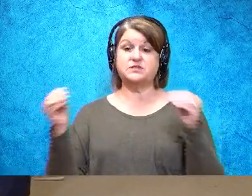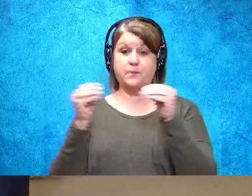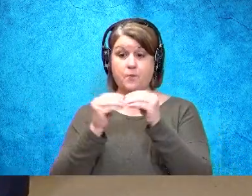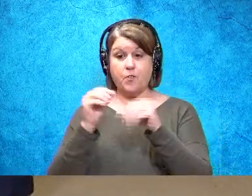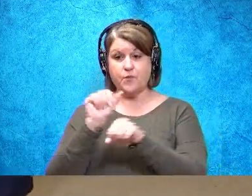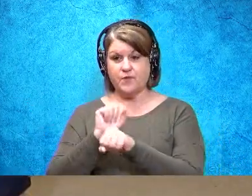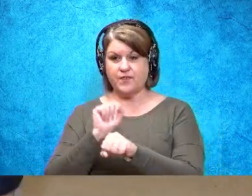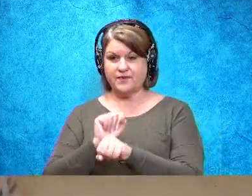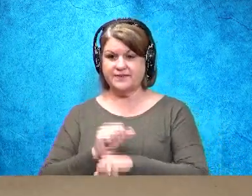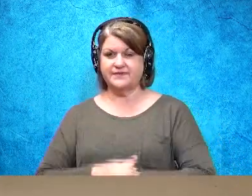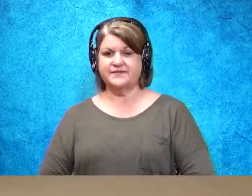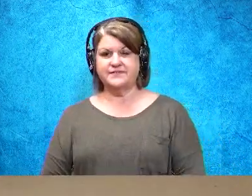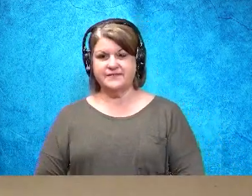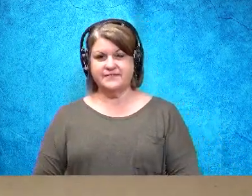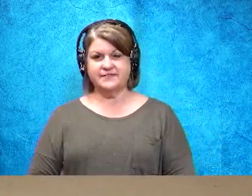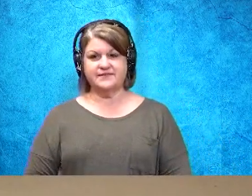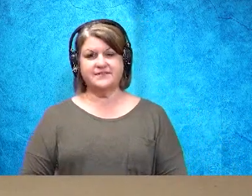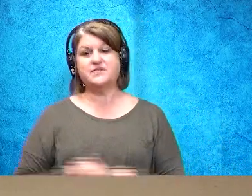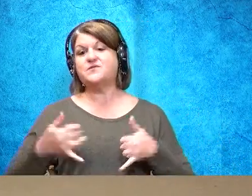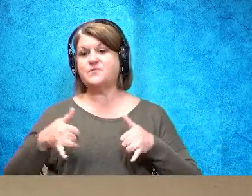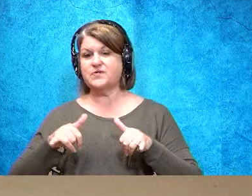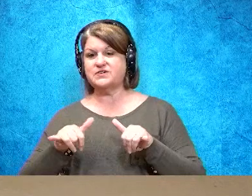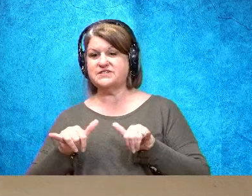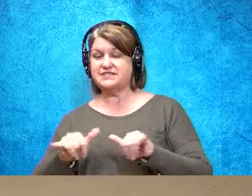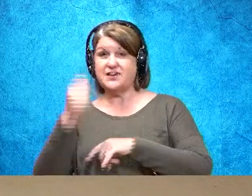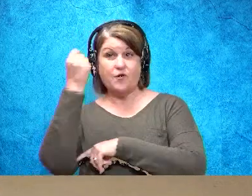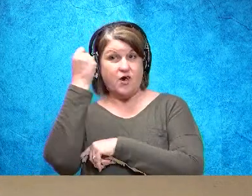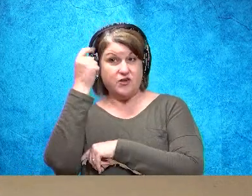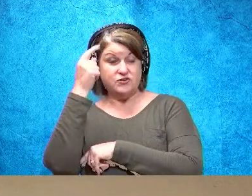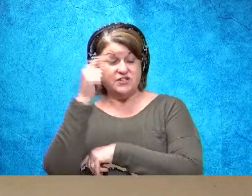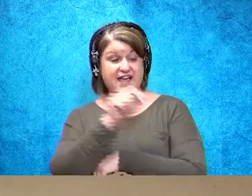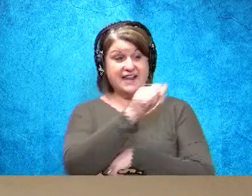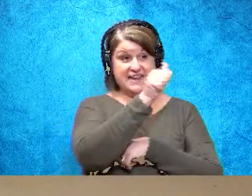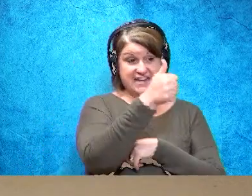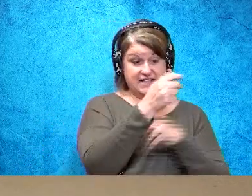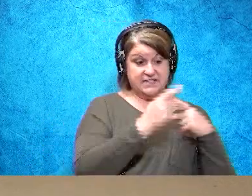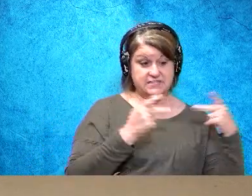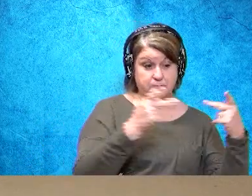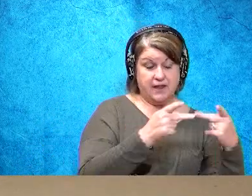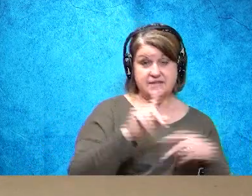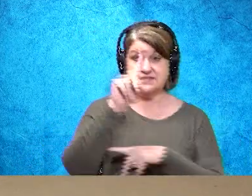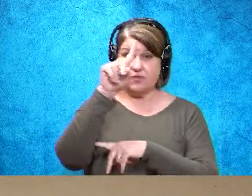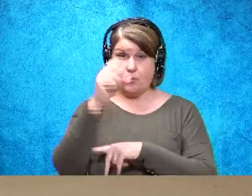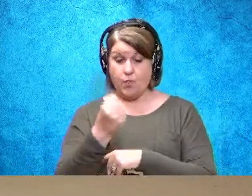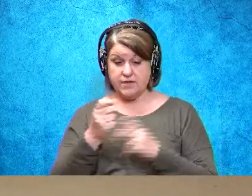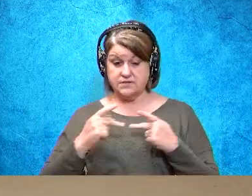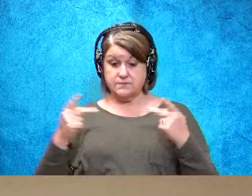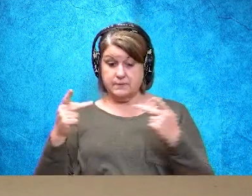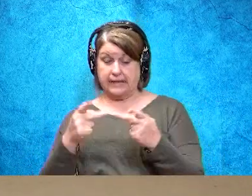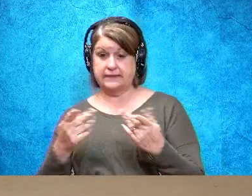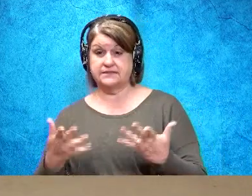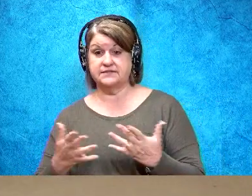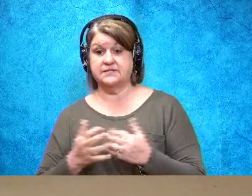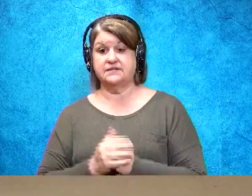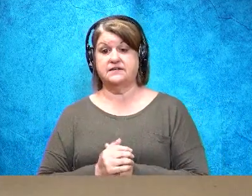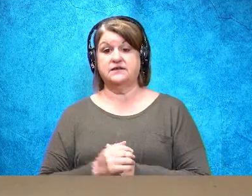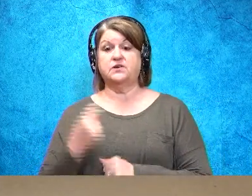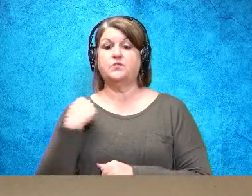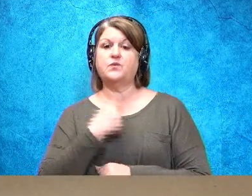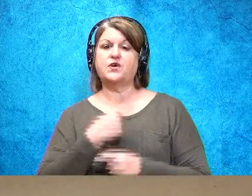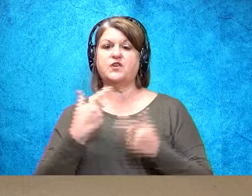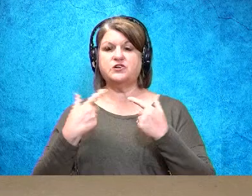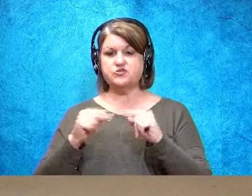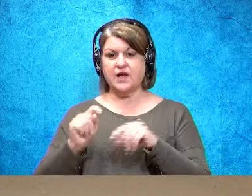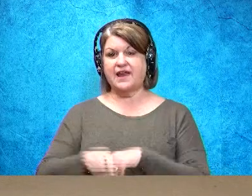problems. We're still understanding our tens and our ones, and we're going to try